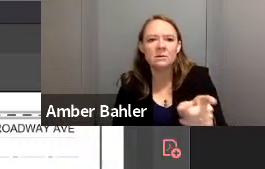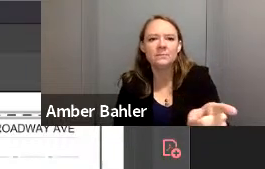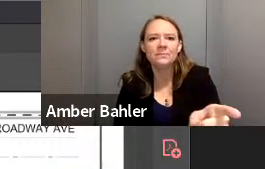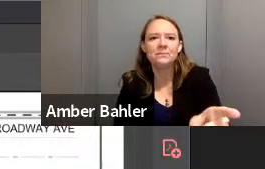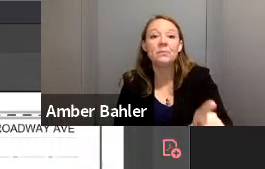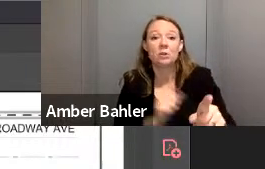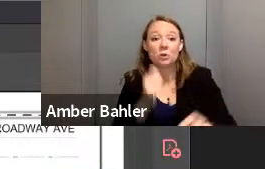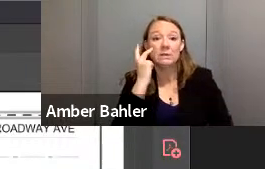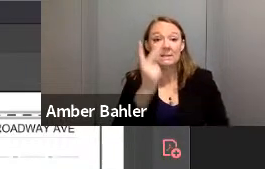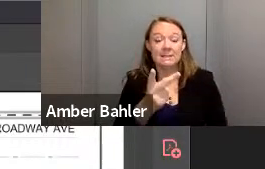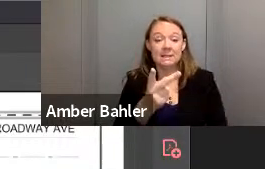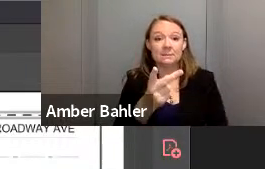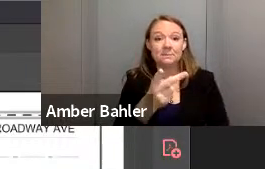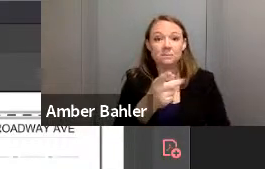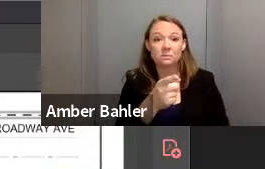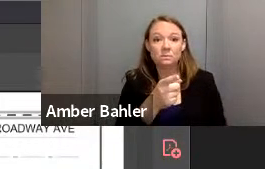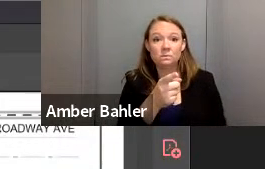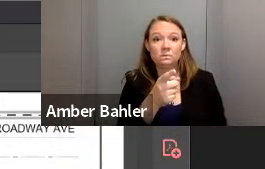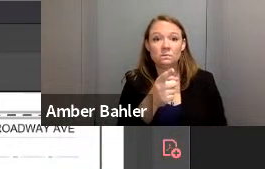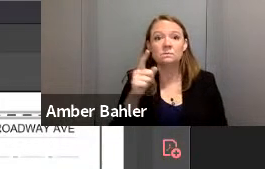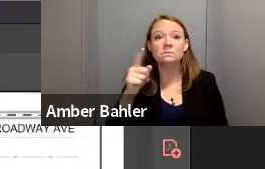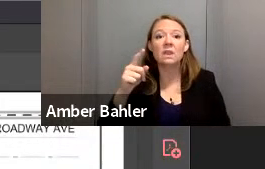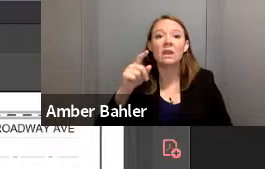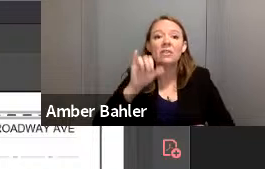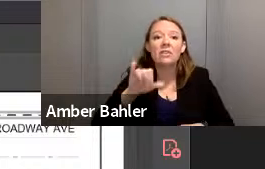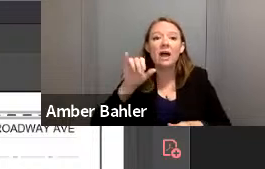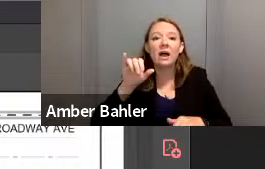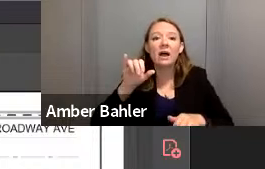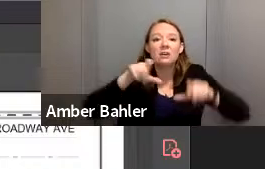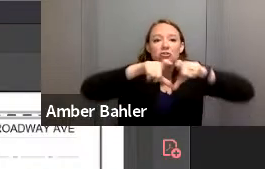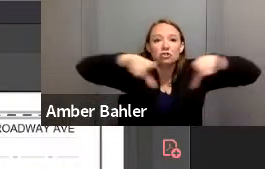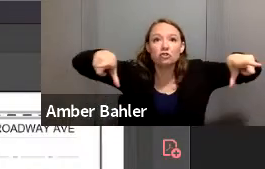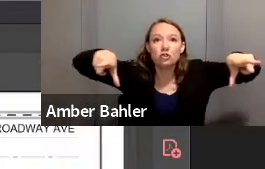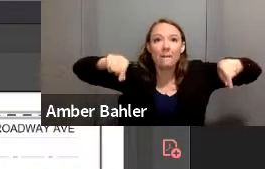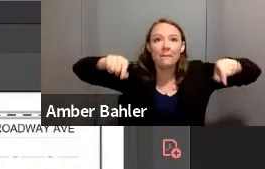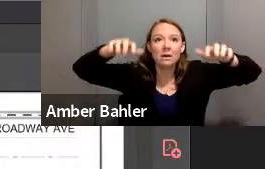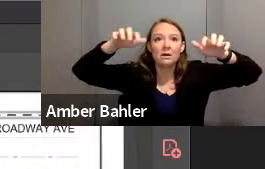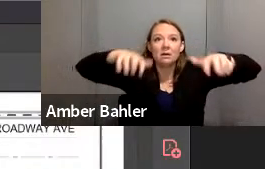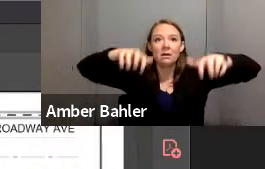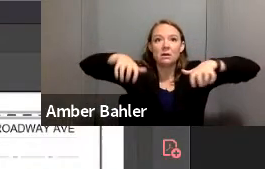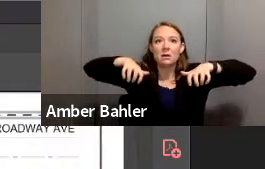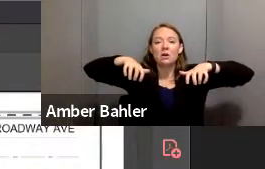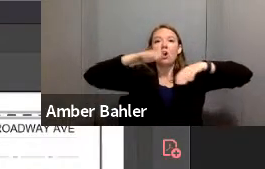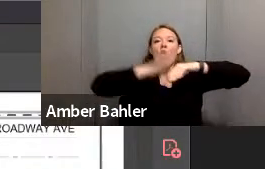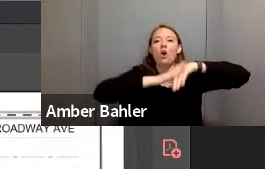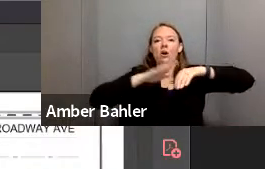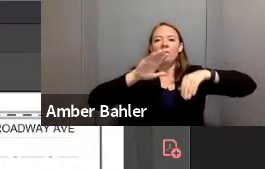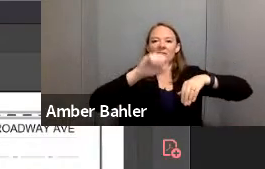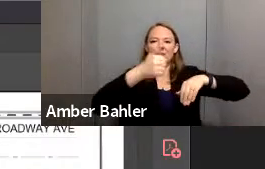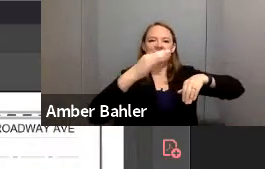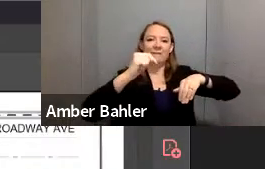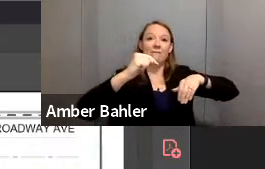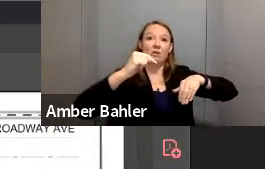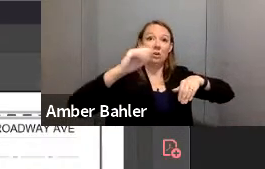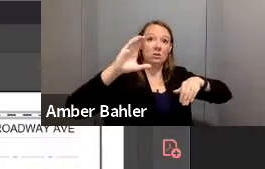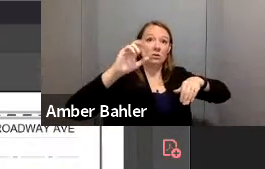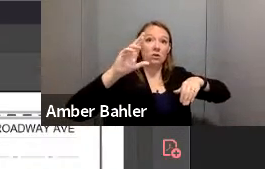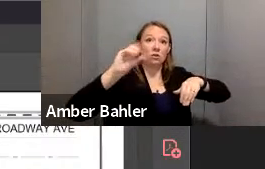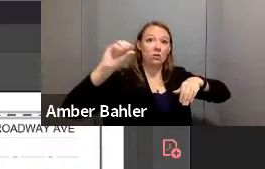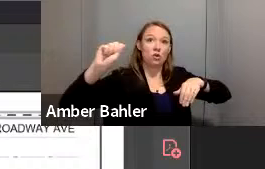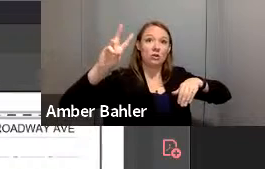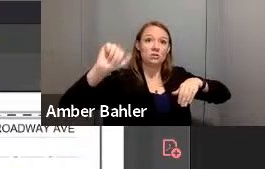you can see the tactile strips that we have across the 10-foot crosswalk. If